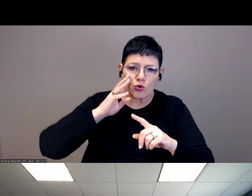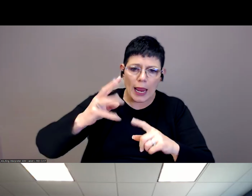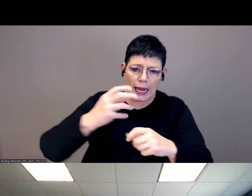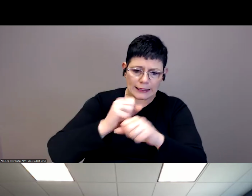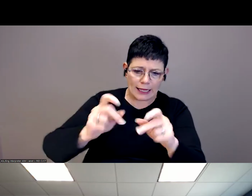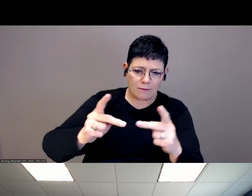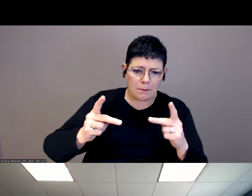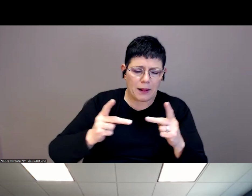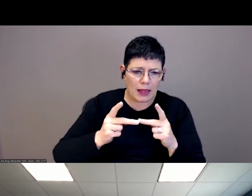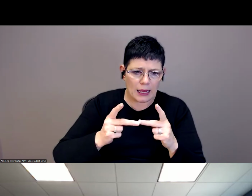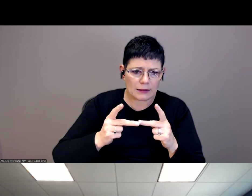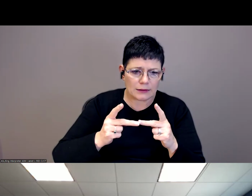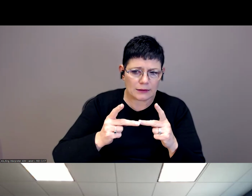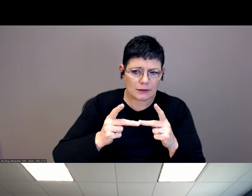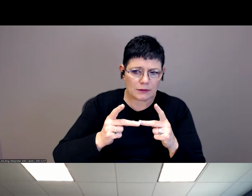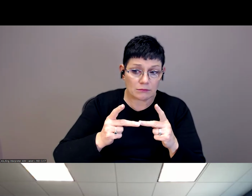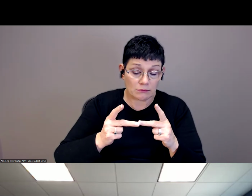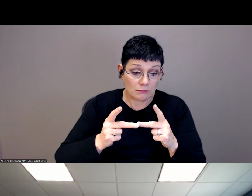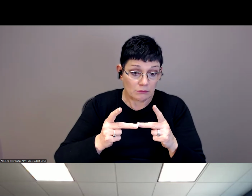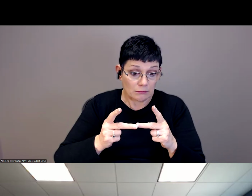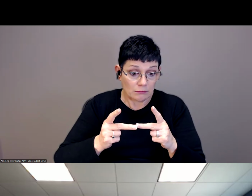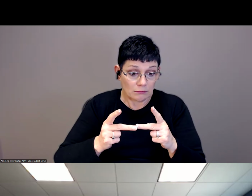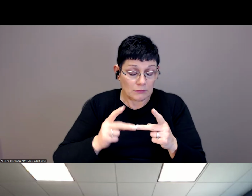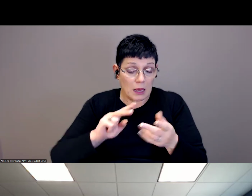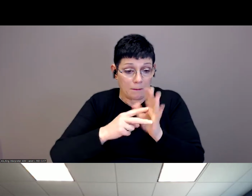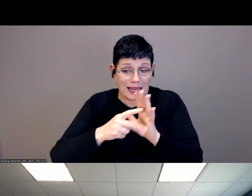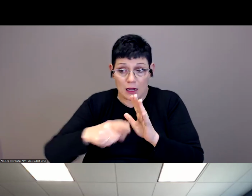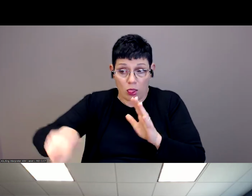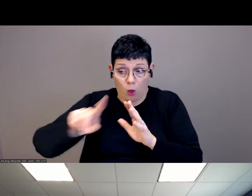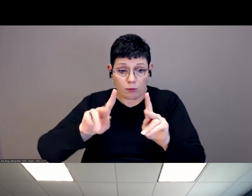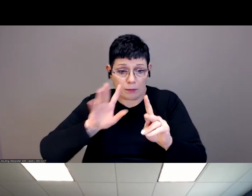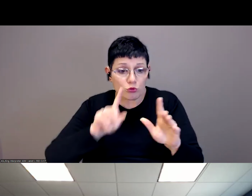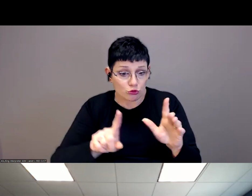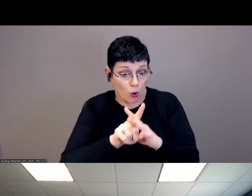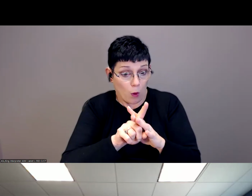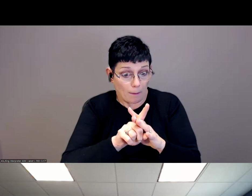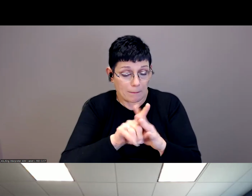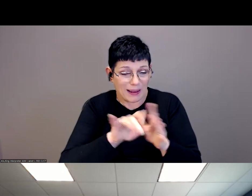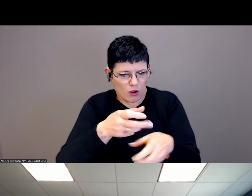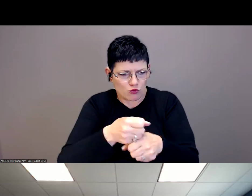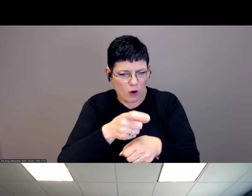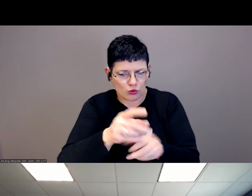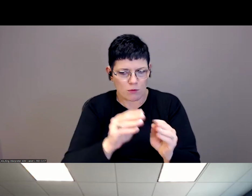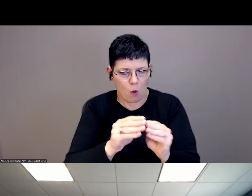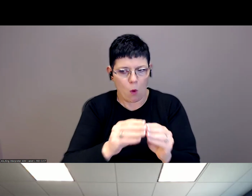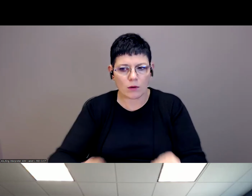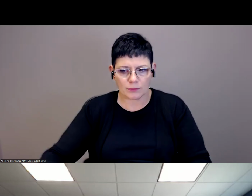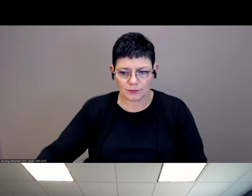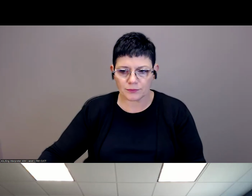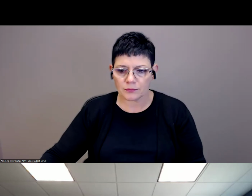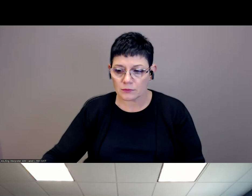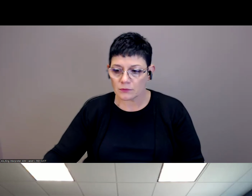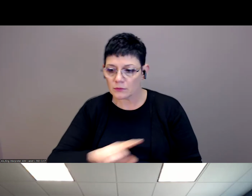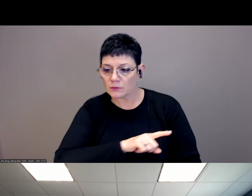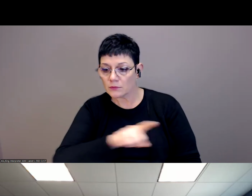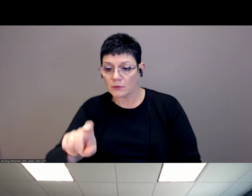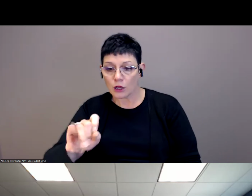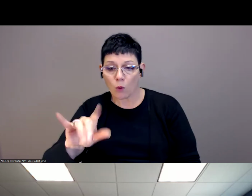partners that are trusted, I think are some strategies that we try to use. Sophia, am I missing anything?